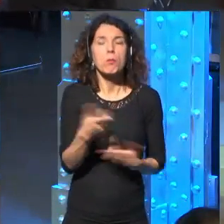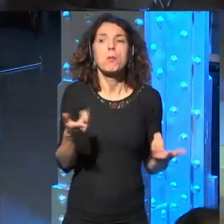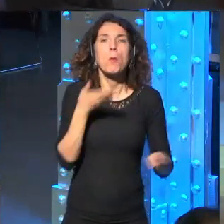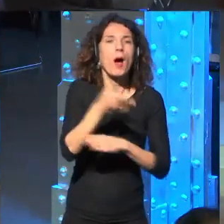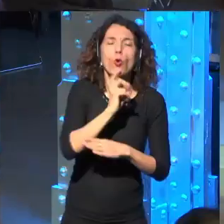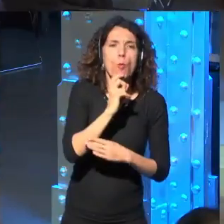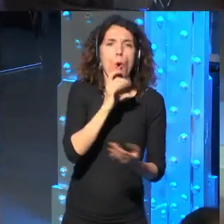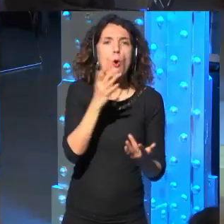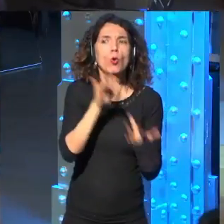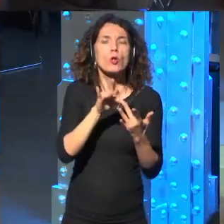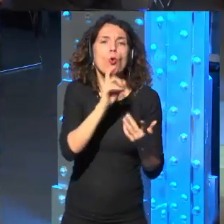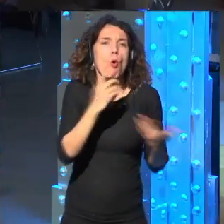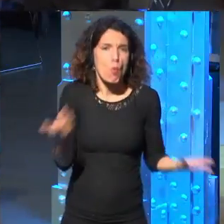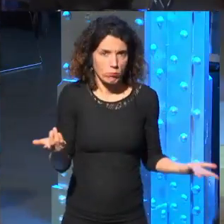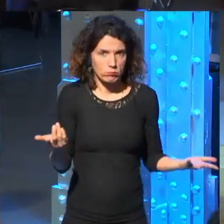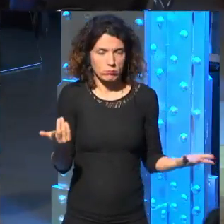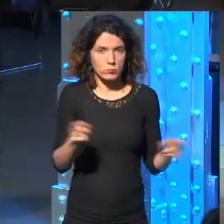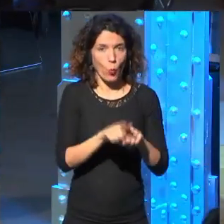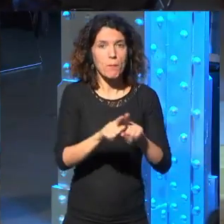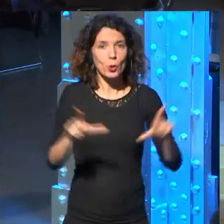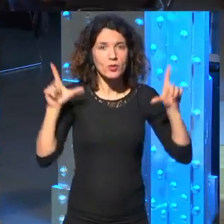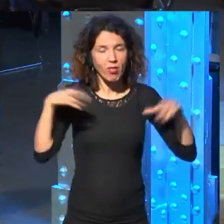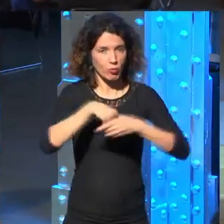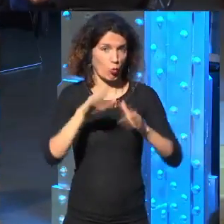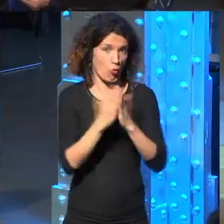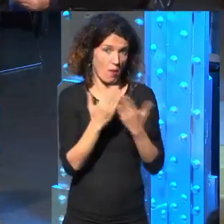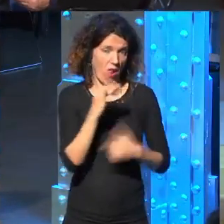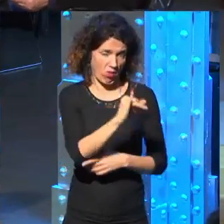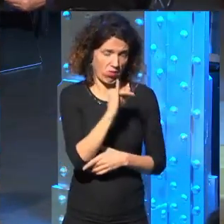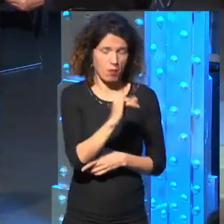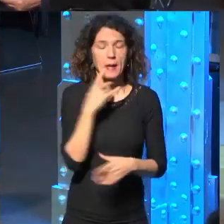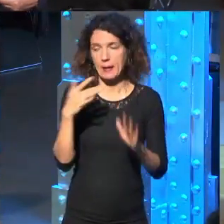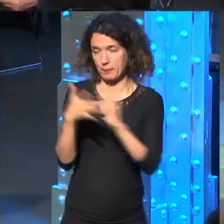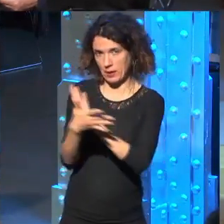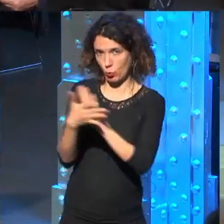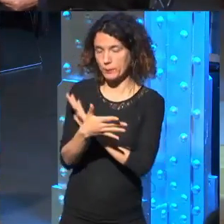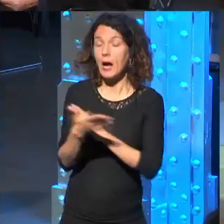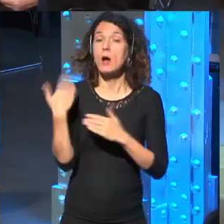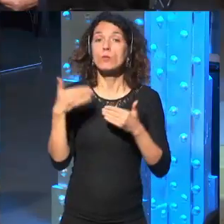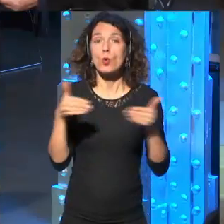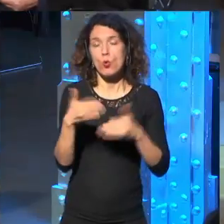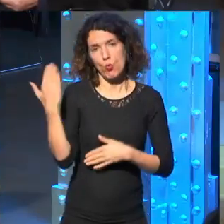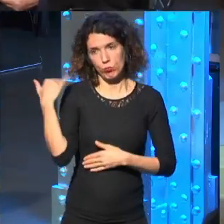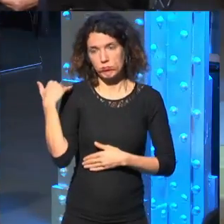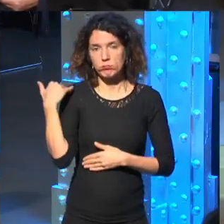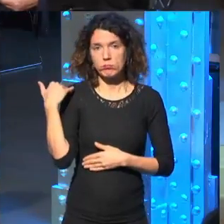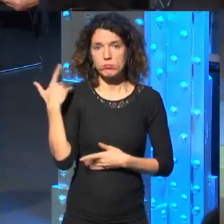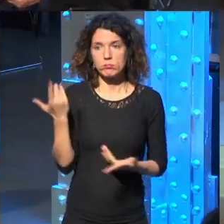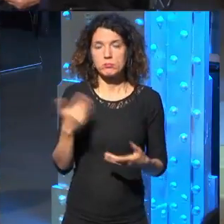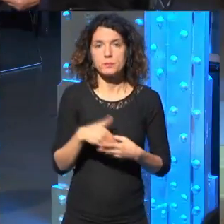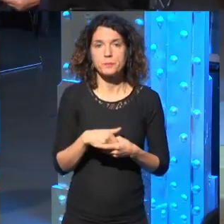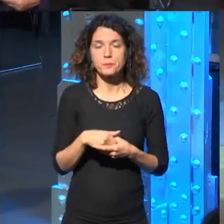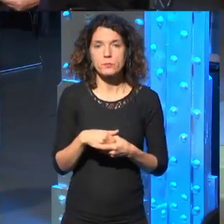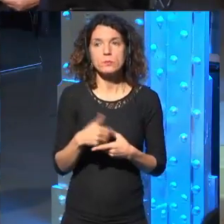okay. protagonists of novels. Okay, at the beginning, I was not called professional,